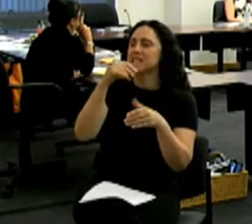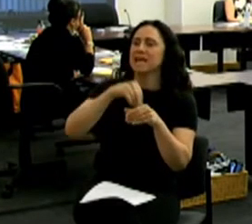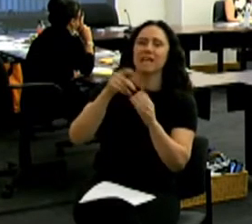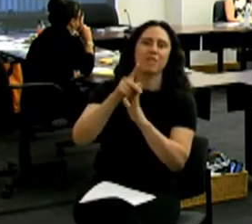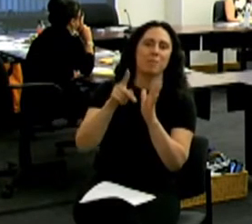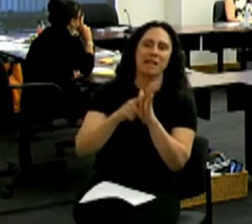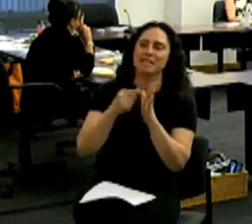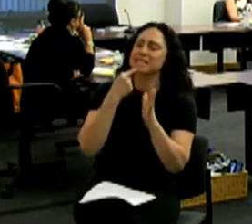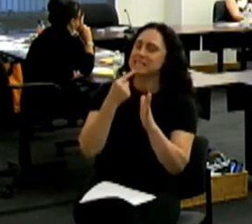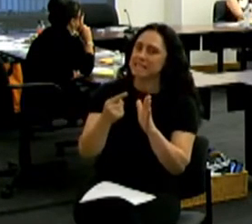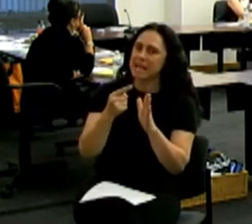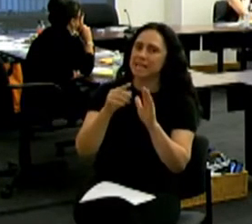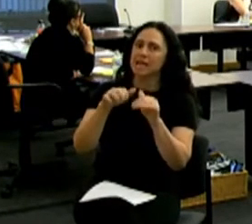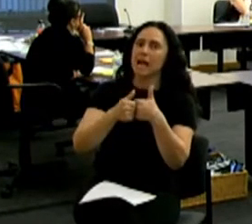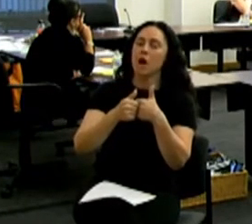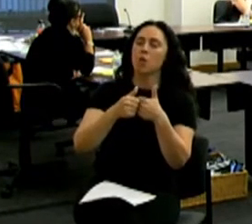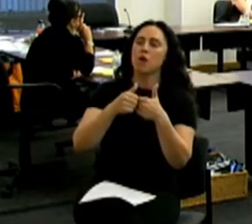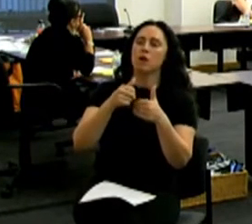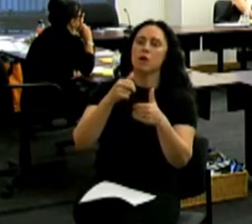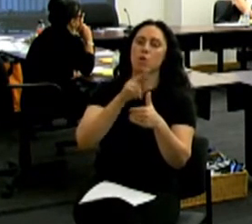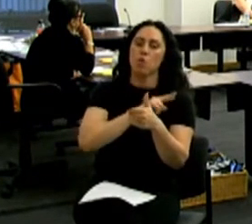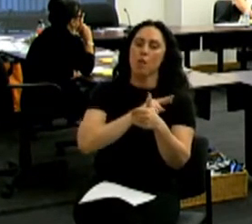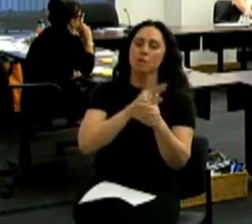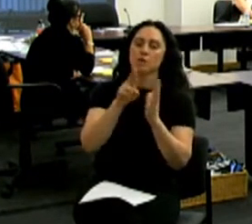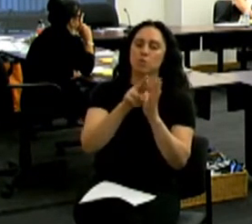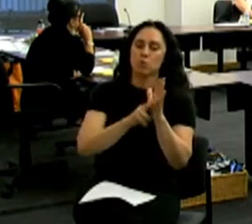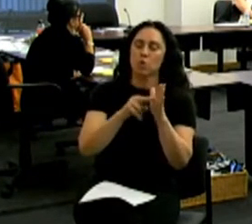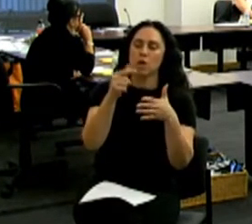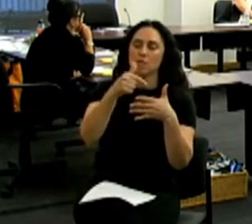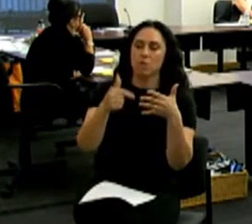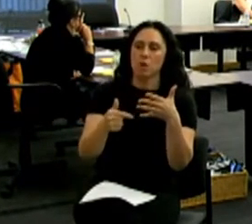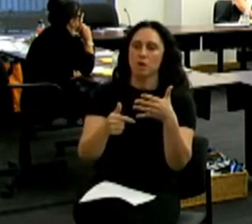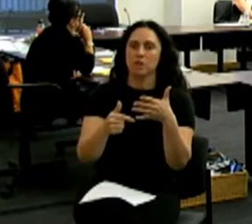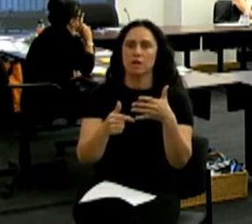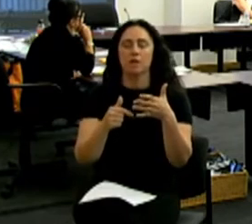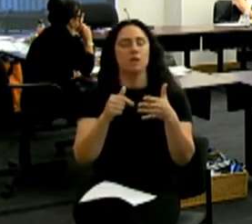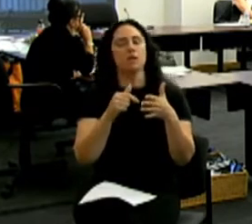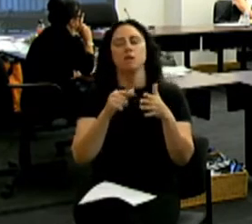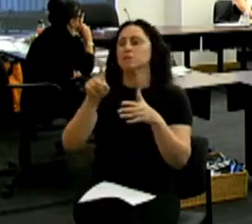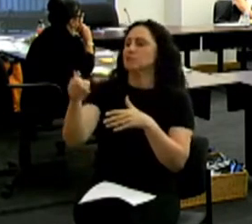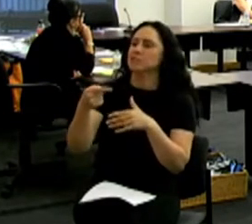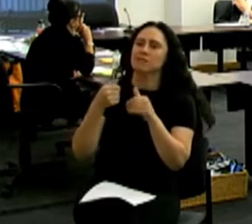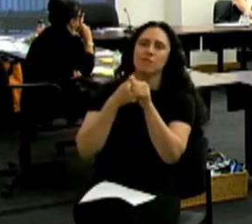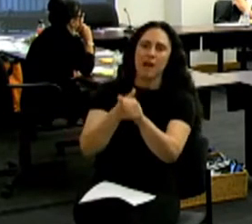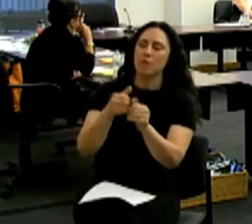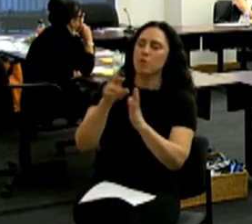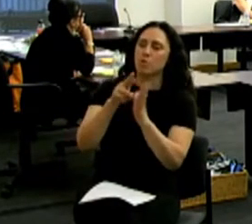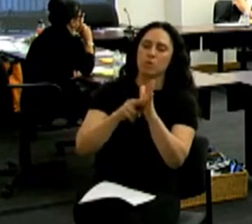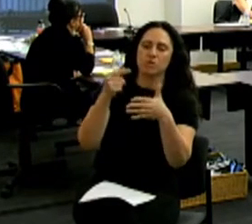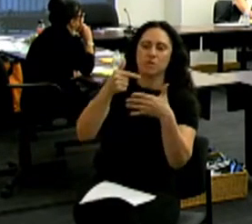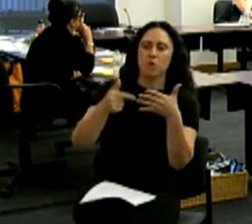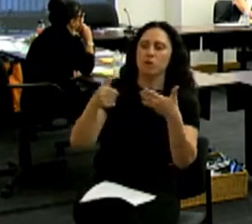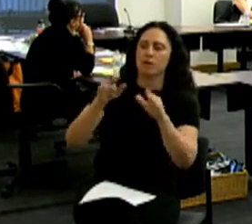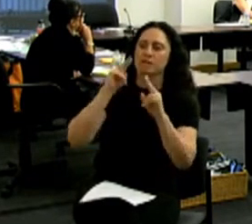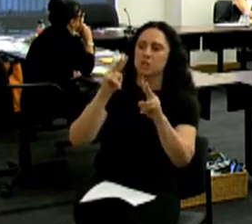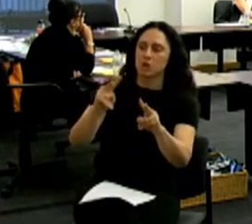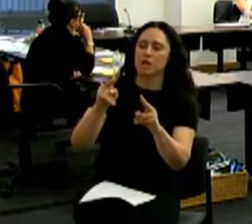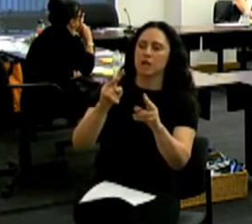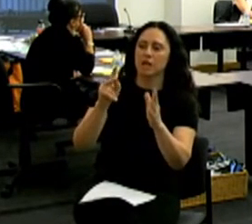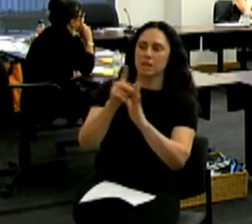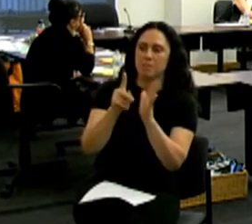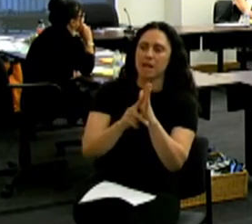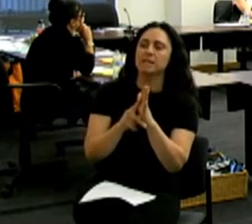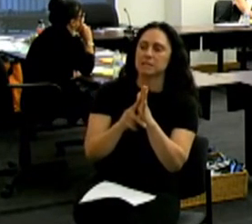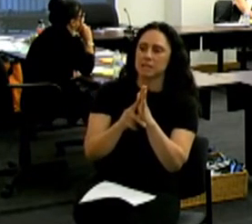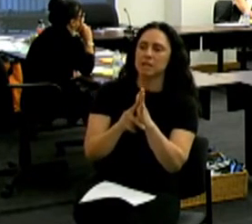policy stated how Robert's Rule of Order. So I think what she's asking It's to is clarify. just go over Okay. Robert Rules of Order and then let's look at the policy and